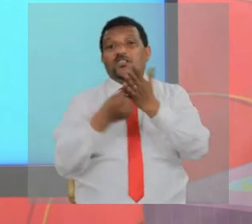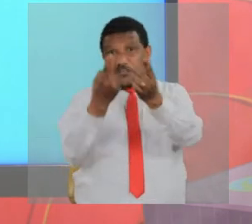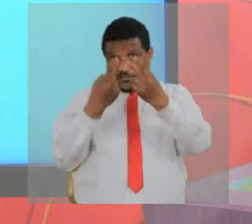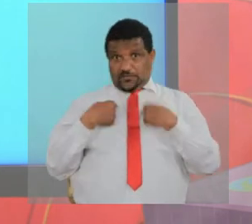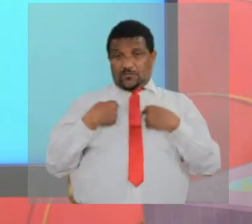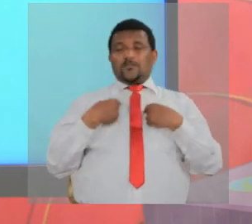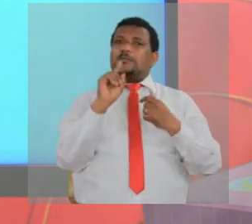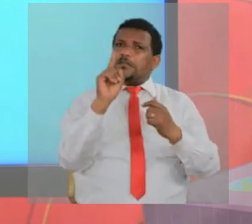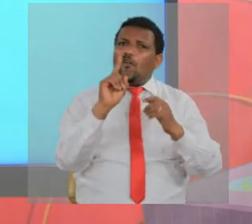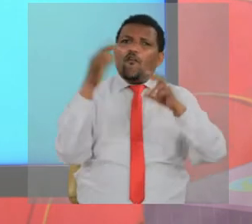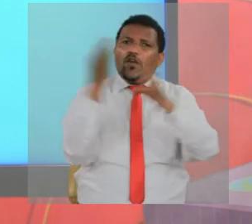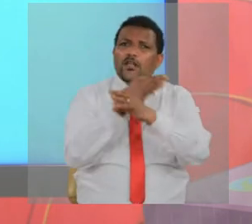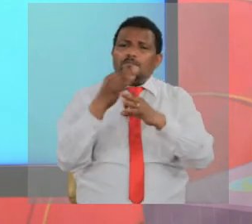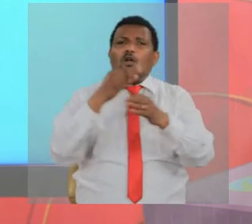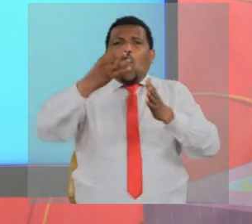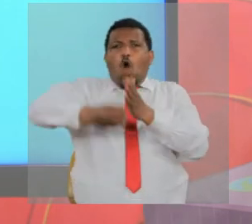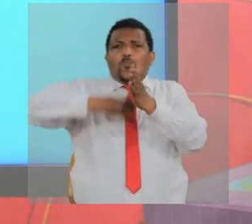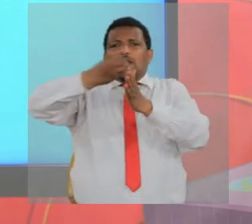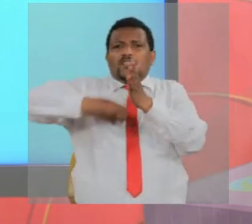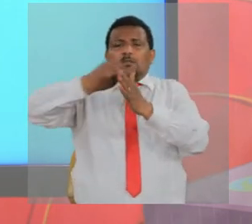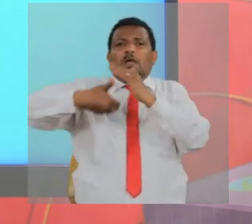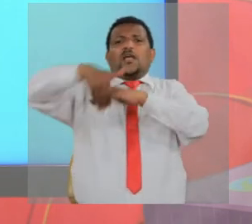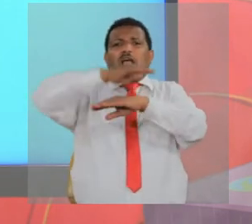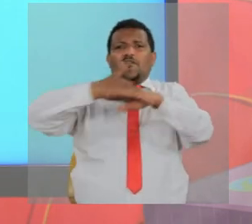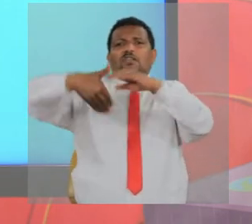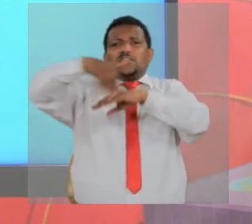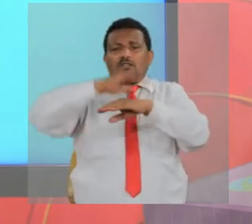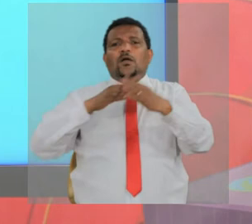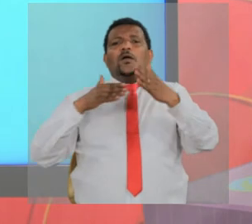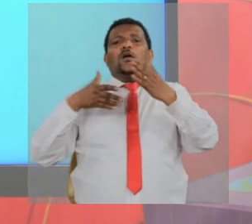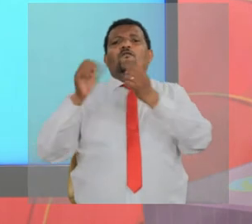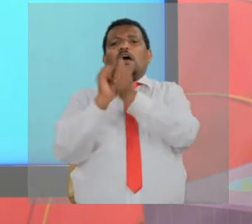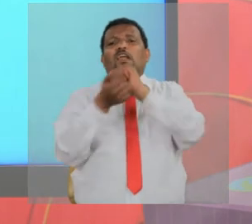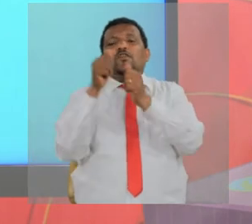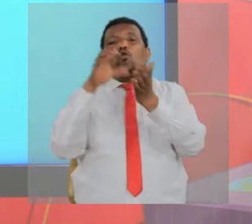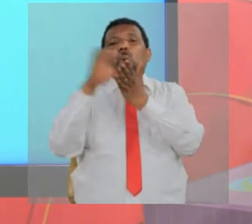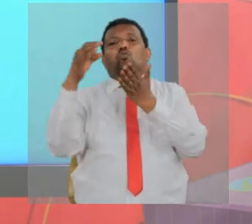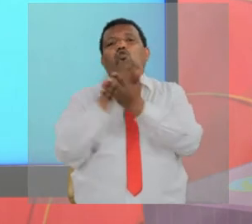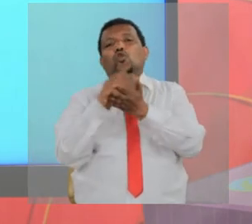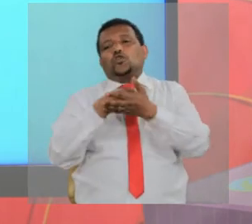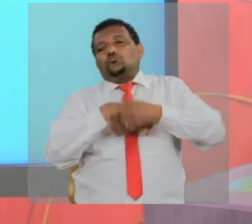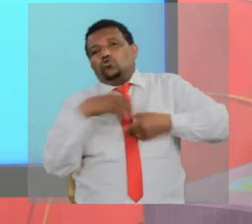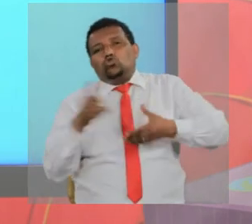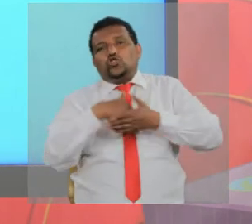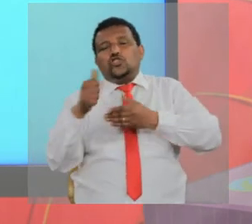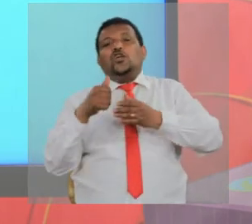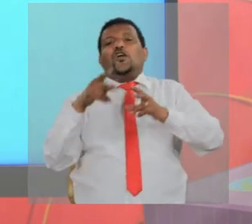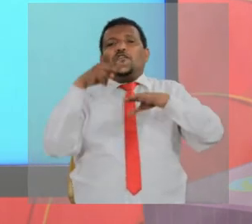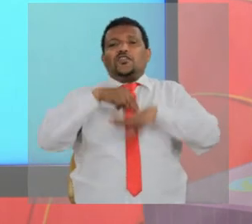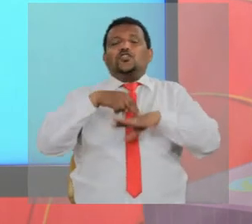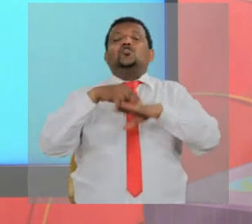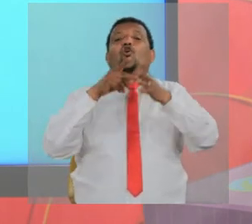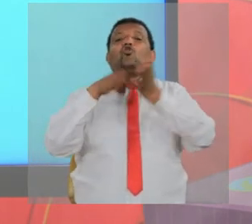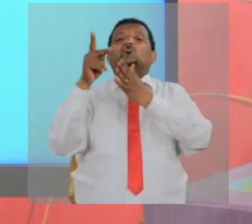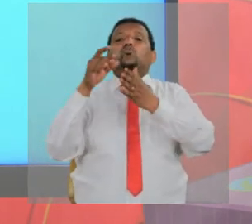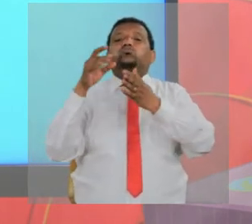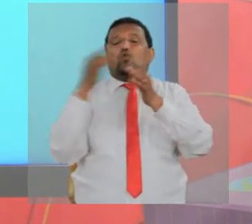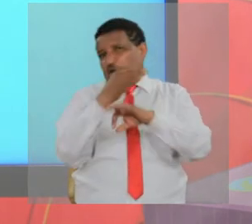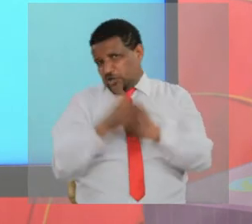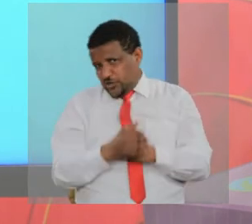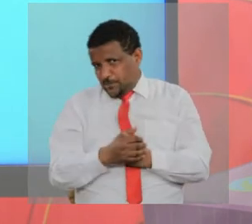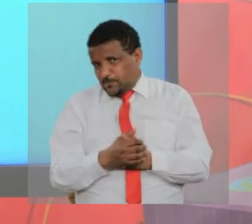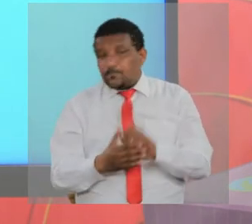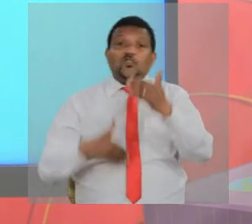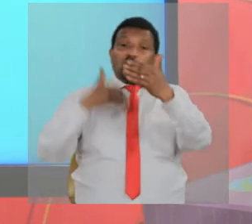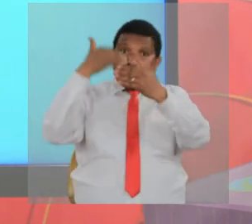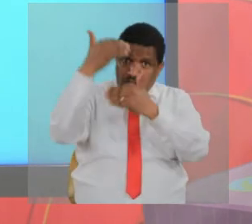tells us the firm is operating by covering only the variable cost of production by losing all the fixed cost of production.